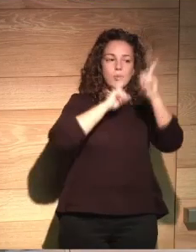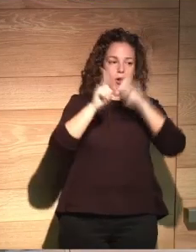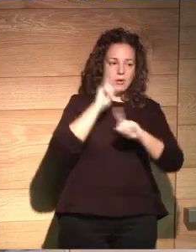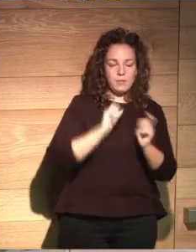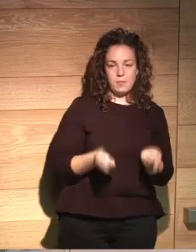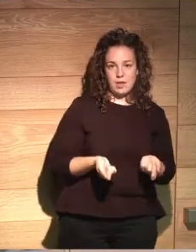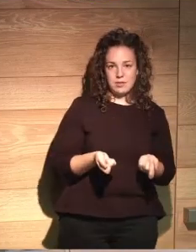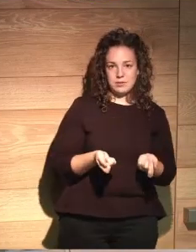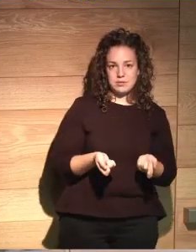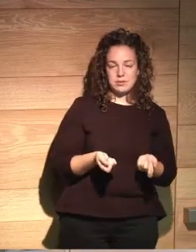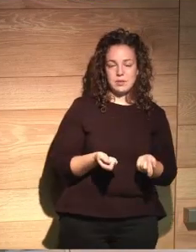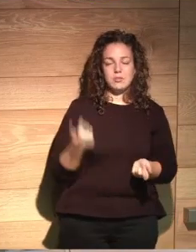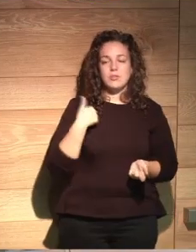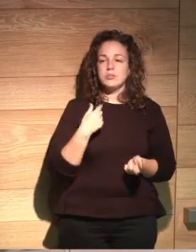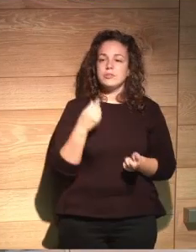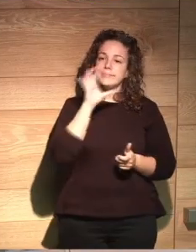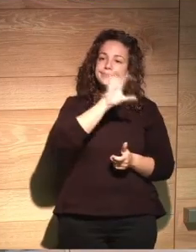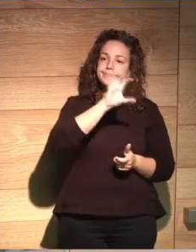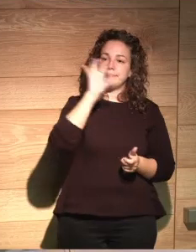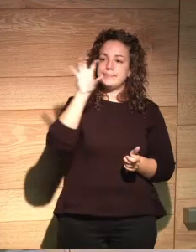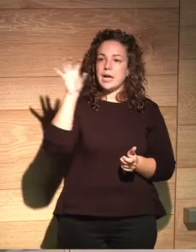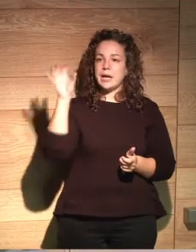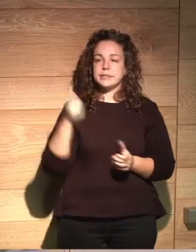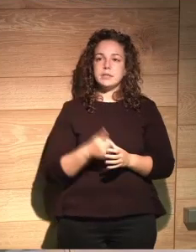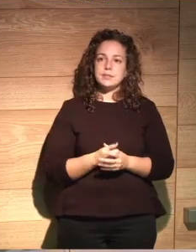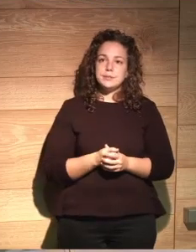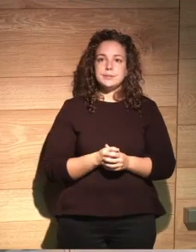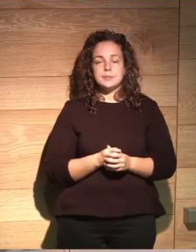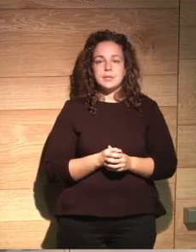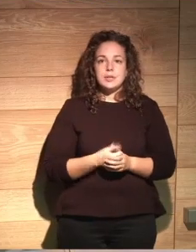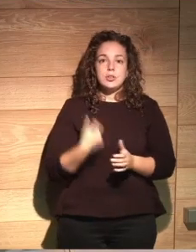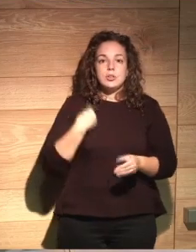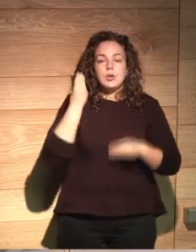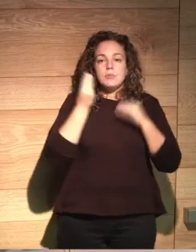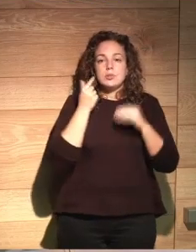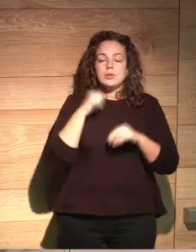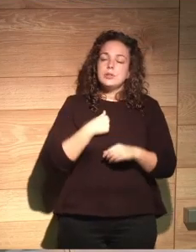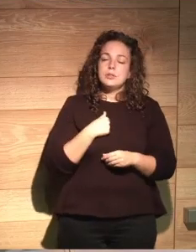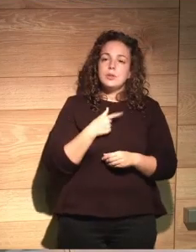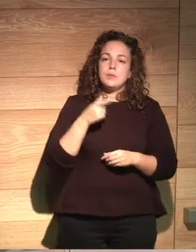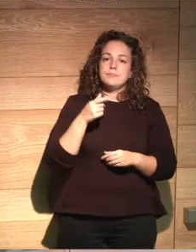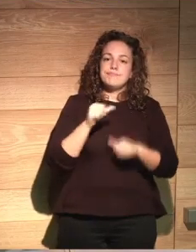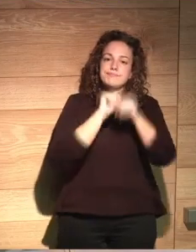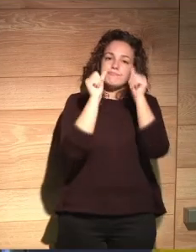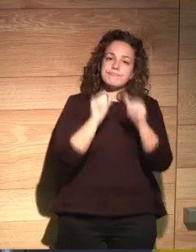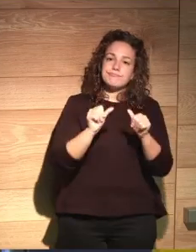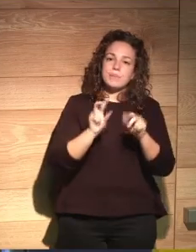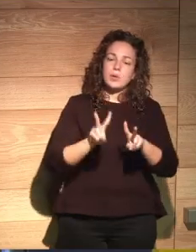may have problems, complications, etc. So I'm tracking this down in different countries, and